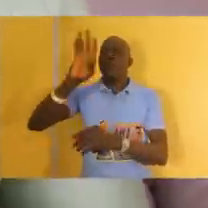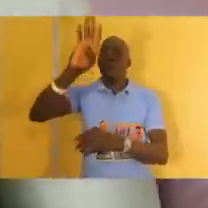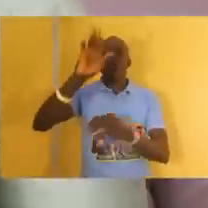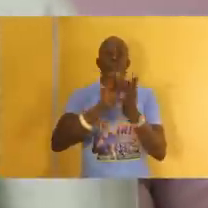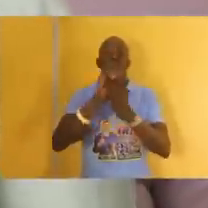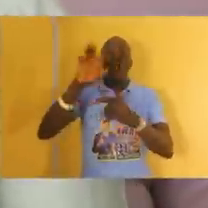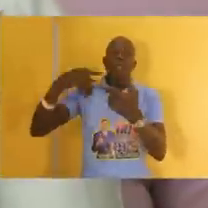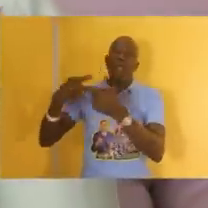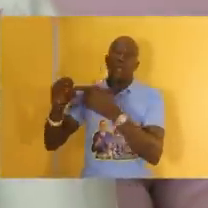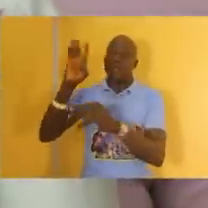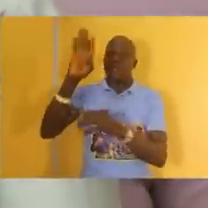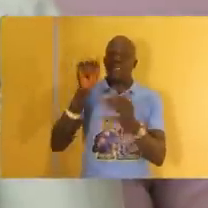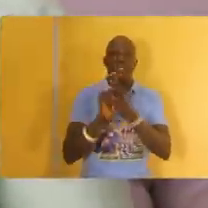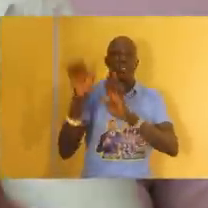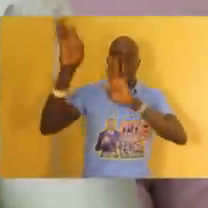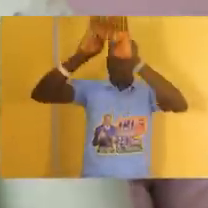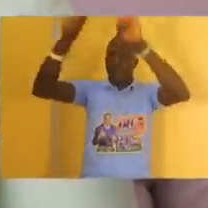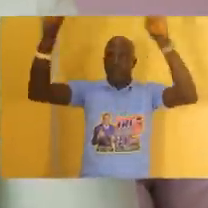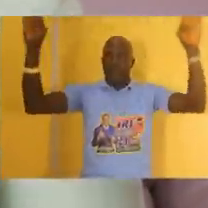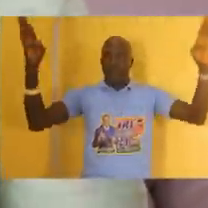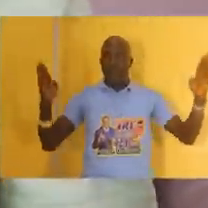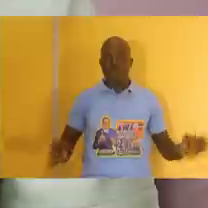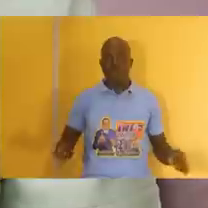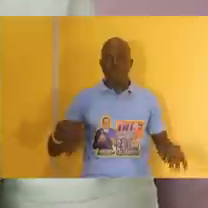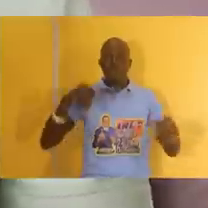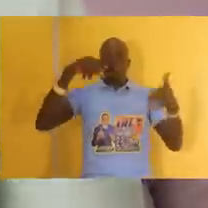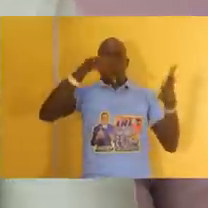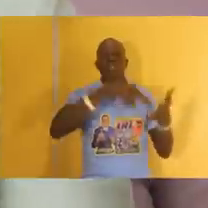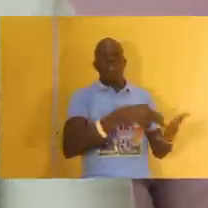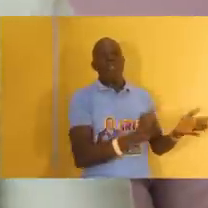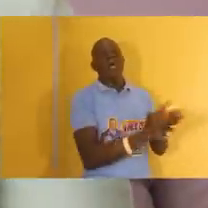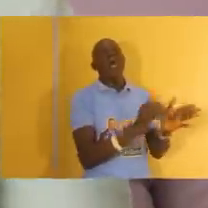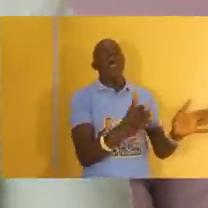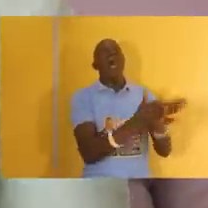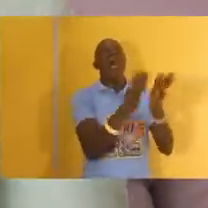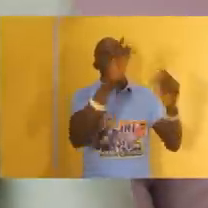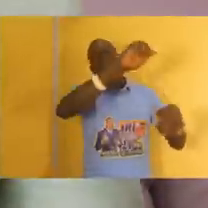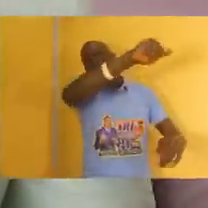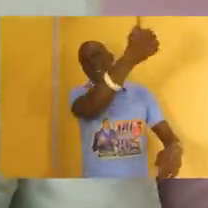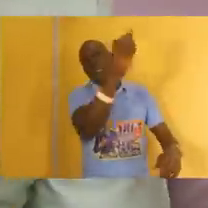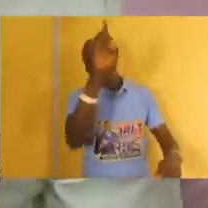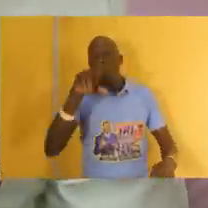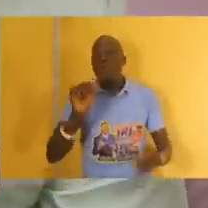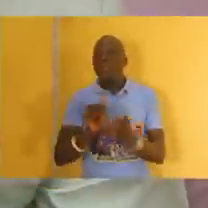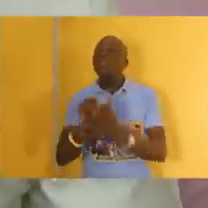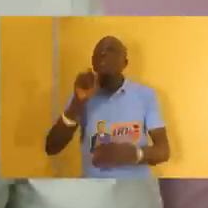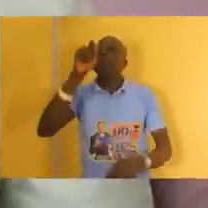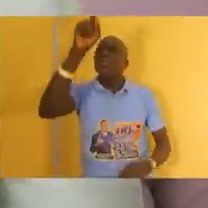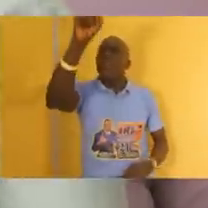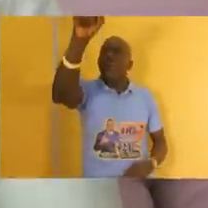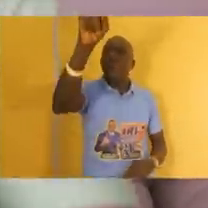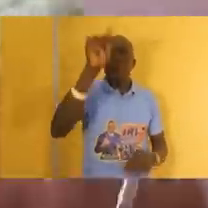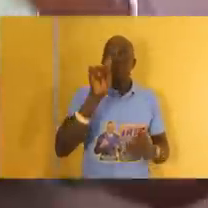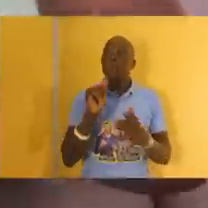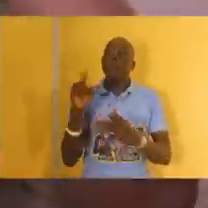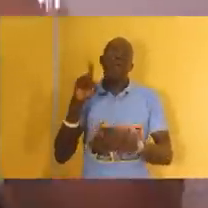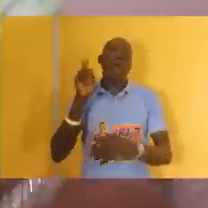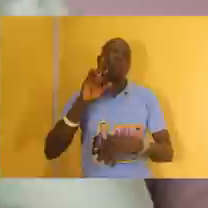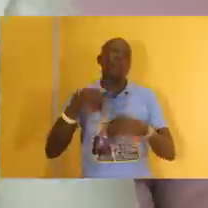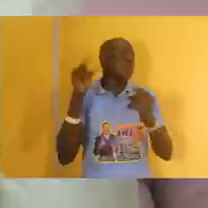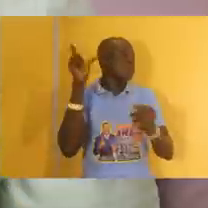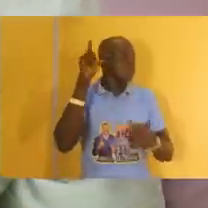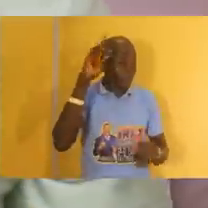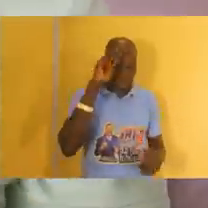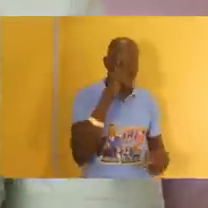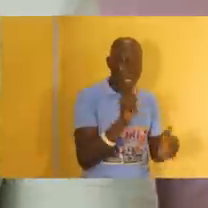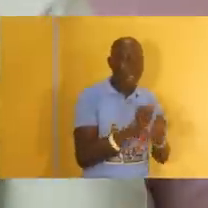On your right side. You see the Shebeba people. Do see that. Stay like that. So we see Oba Lolo. Tada ya go to Shebeba. They will point where you are going to.